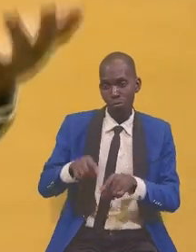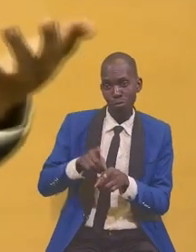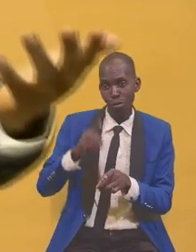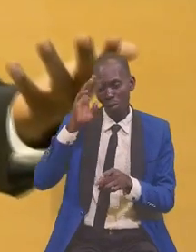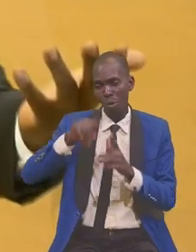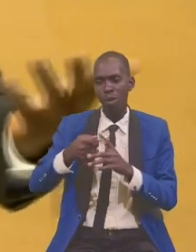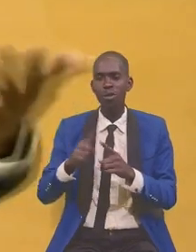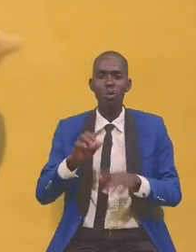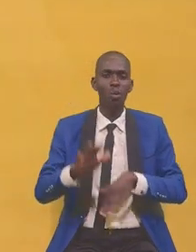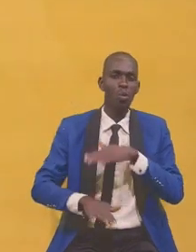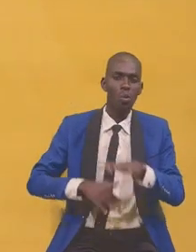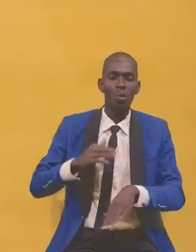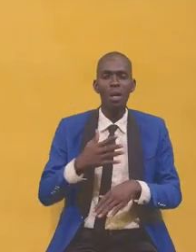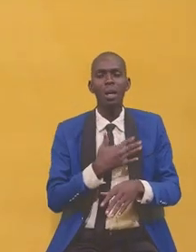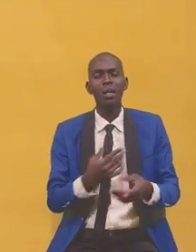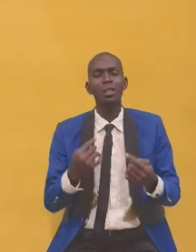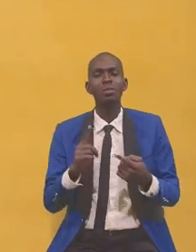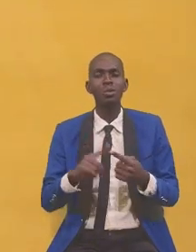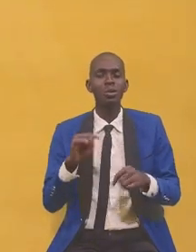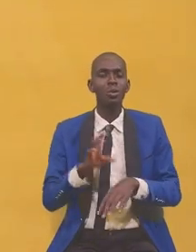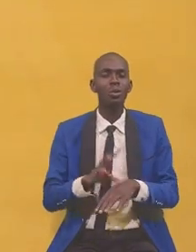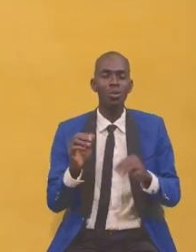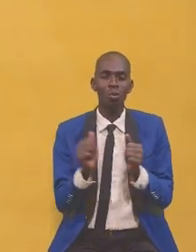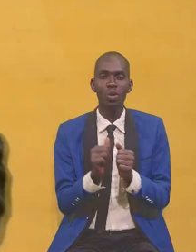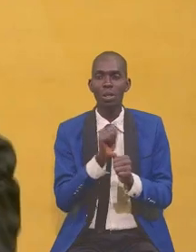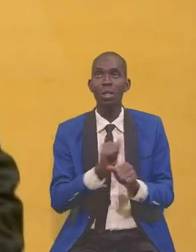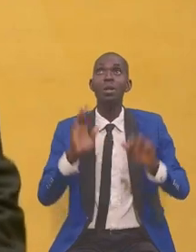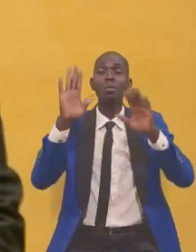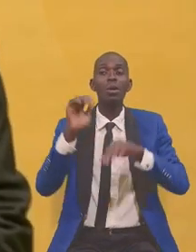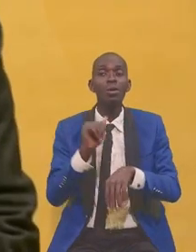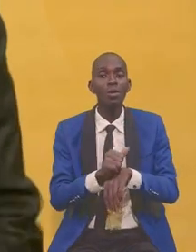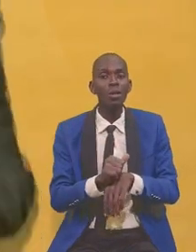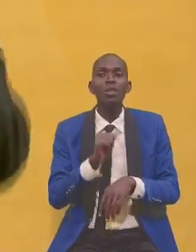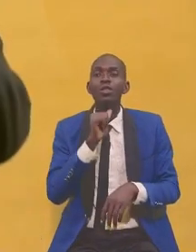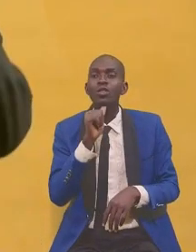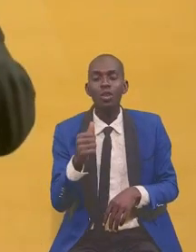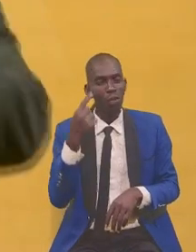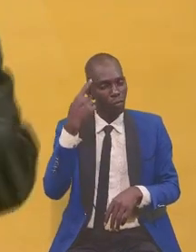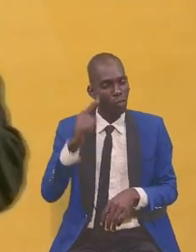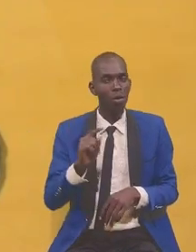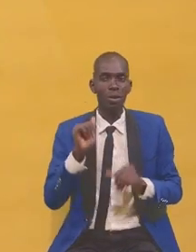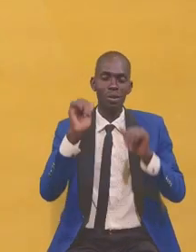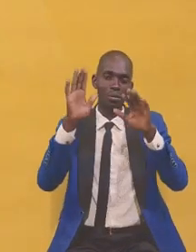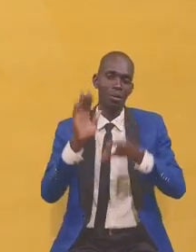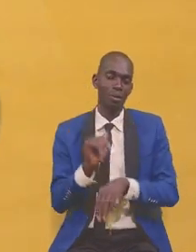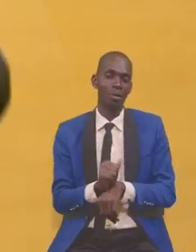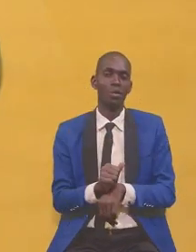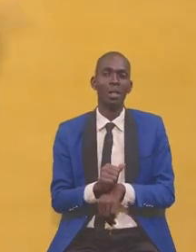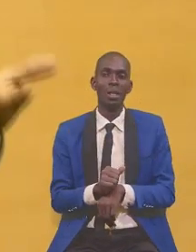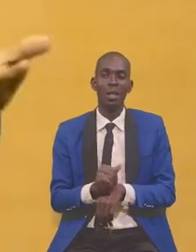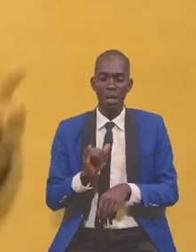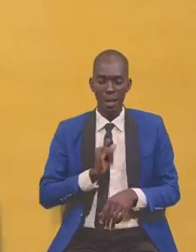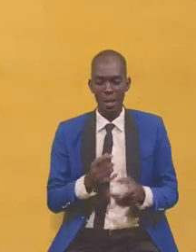came to the church with the miracle, not for the miracle. There's a difference. I come